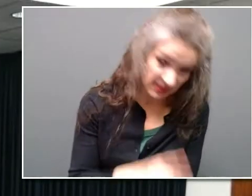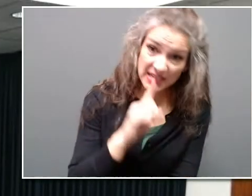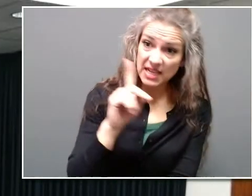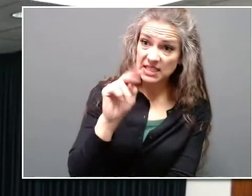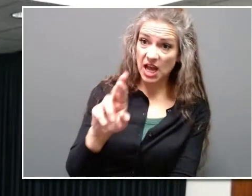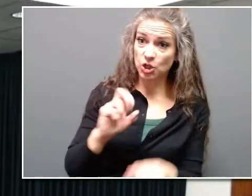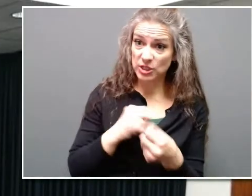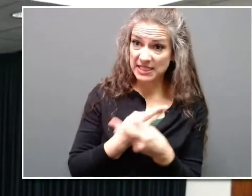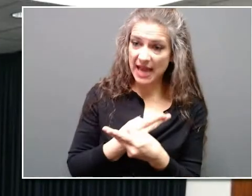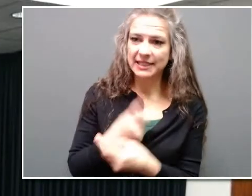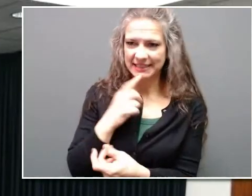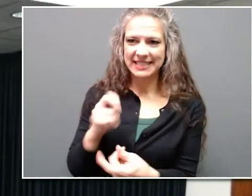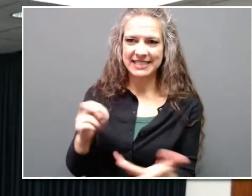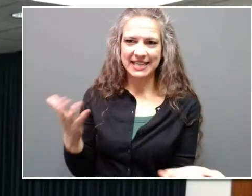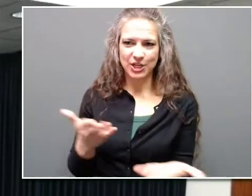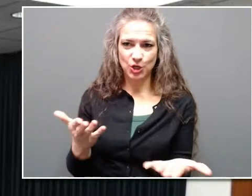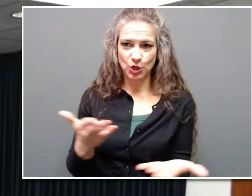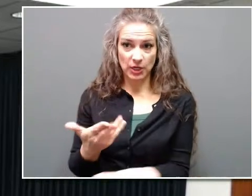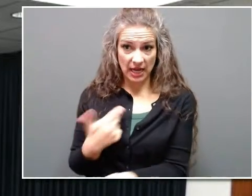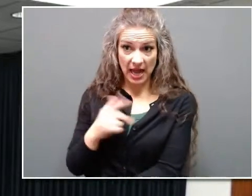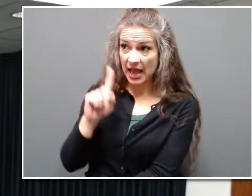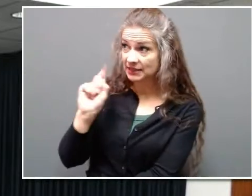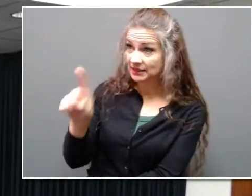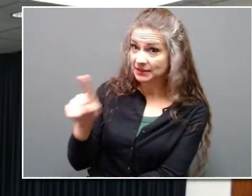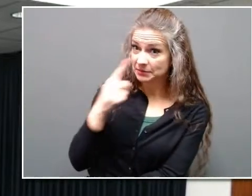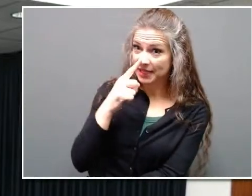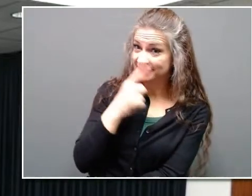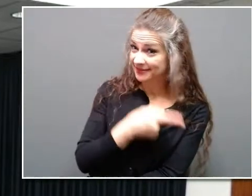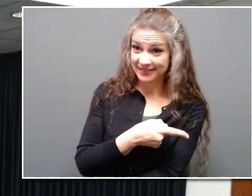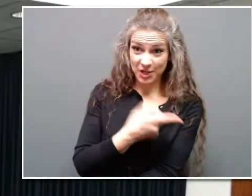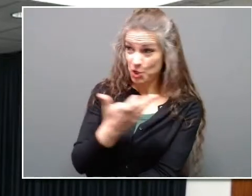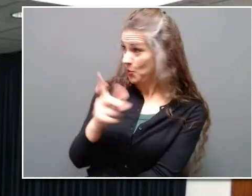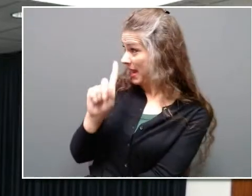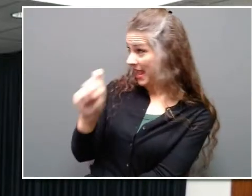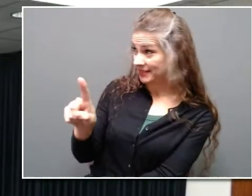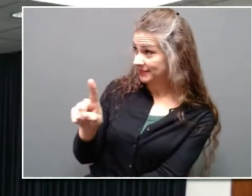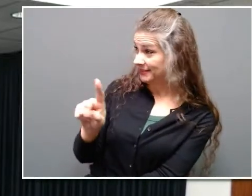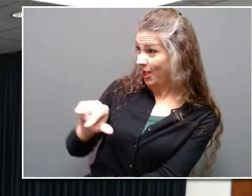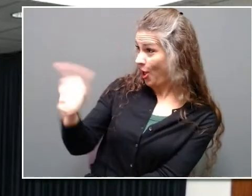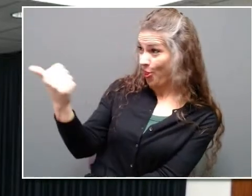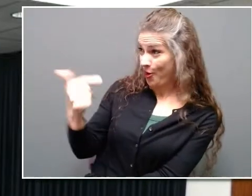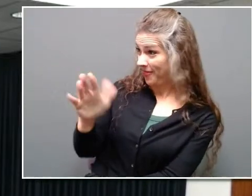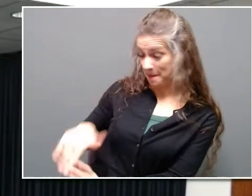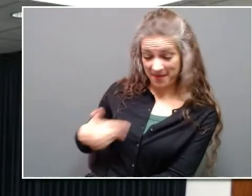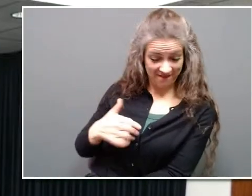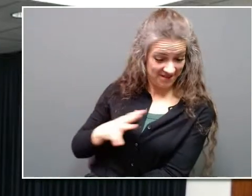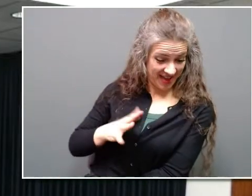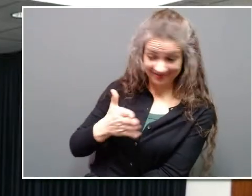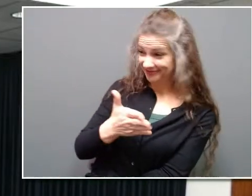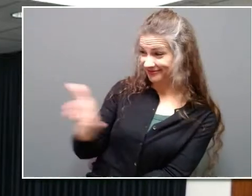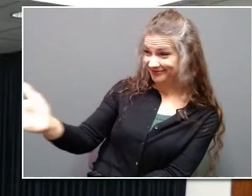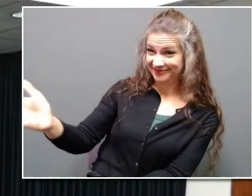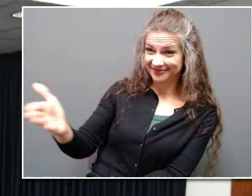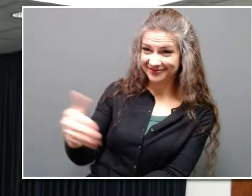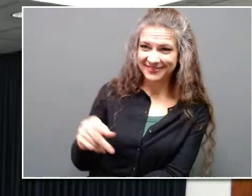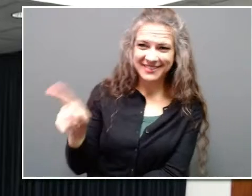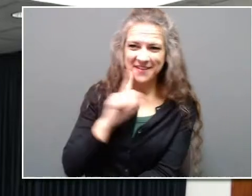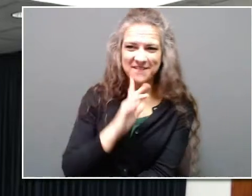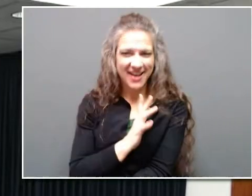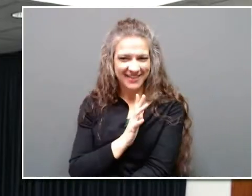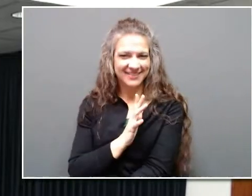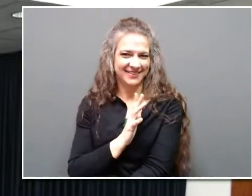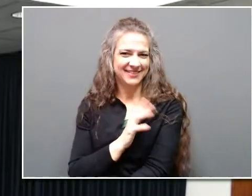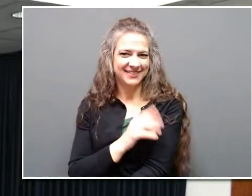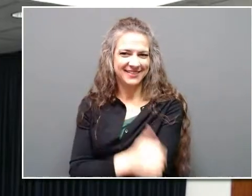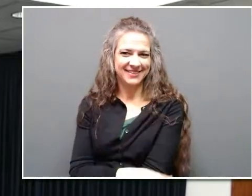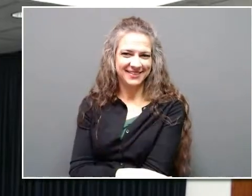here. Can I ask him a question, please? If you want to ask someone other than me a question, go right ahead. Okay. I'll be light on you